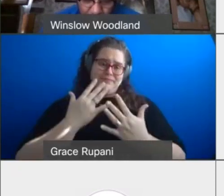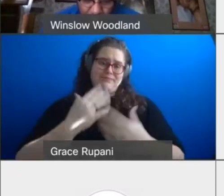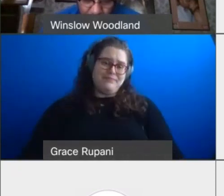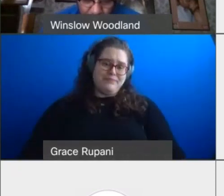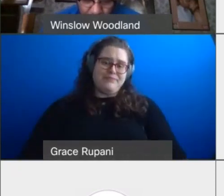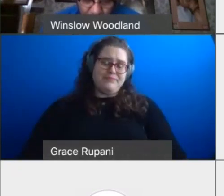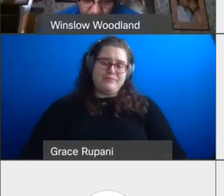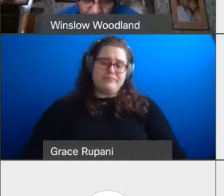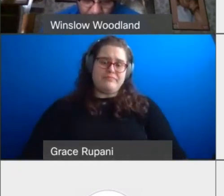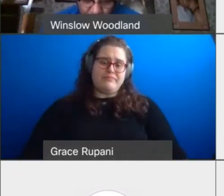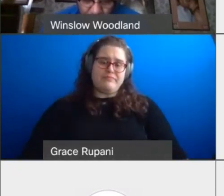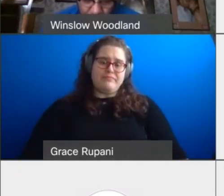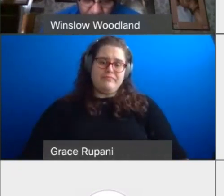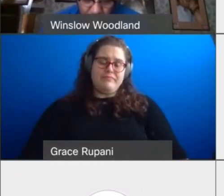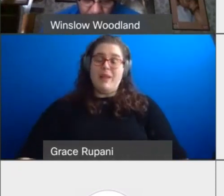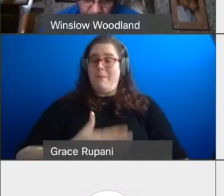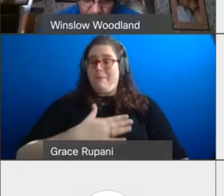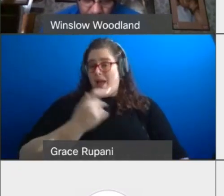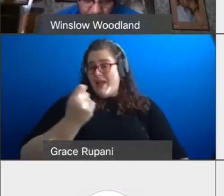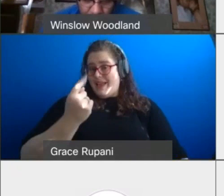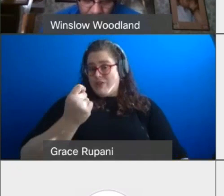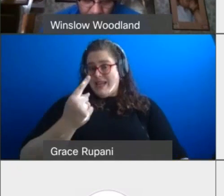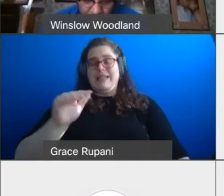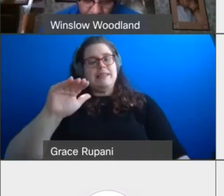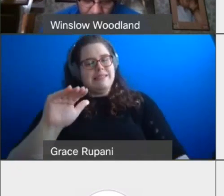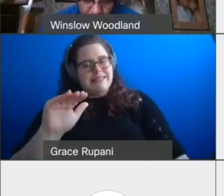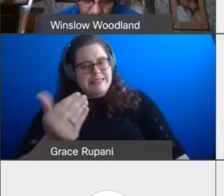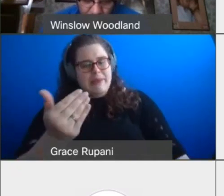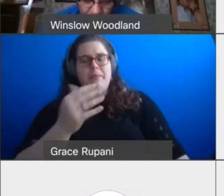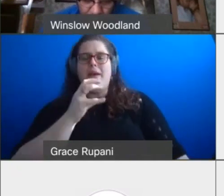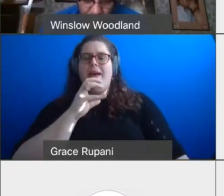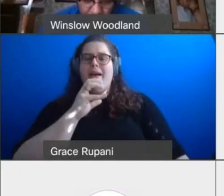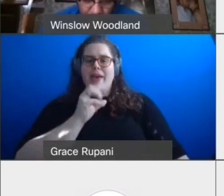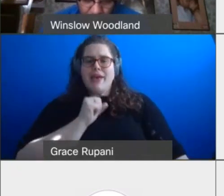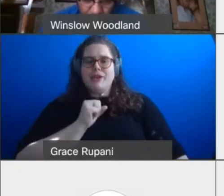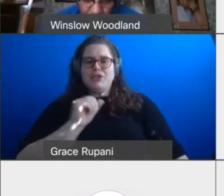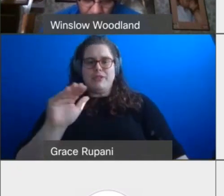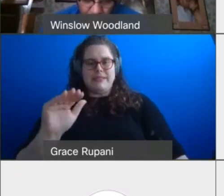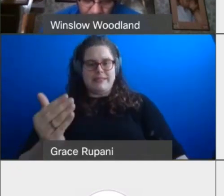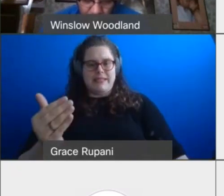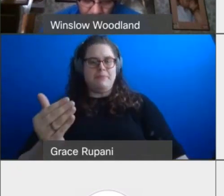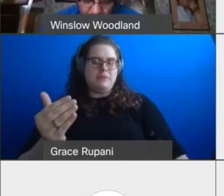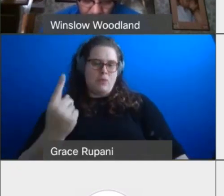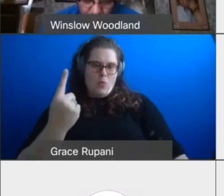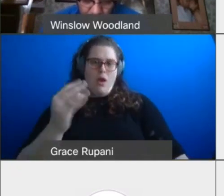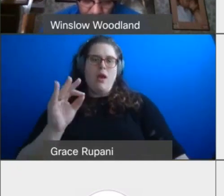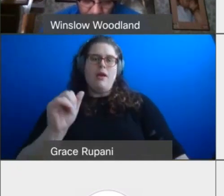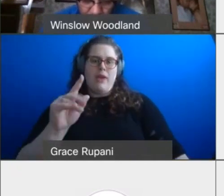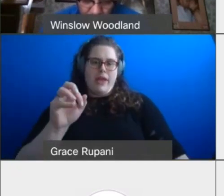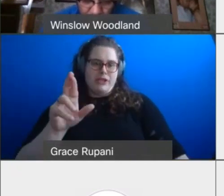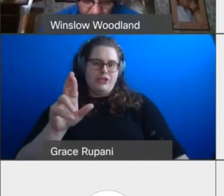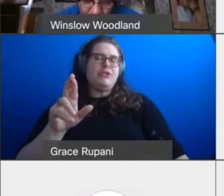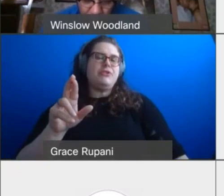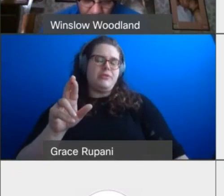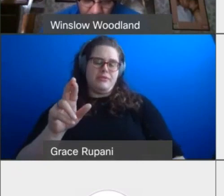And my understanding is that age seems to be the one of the factors most highly correlated